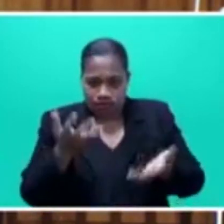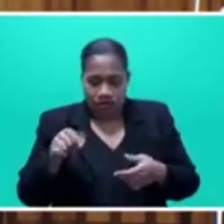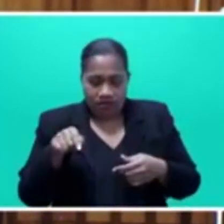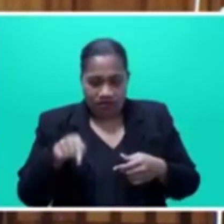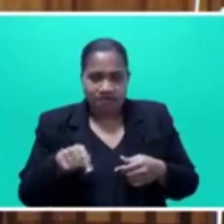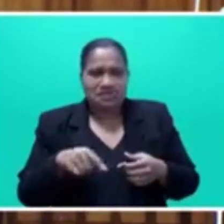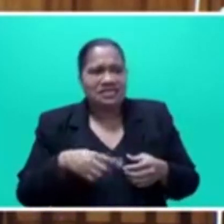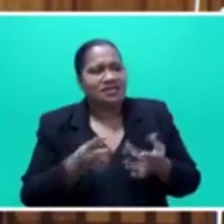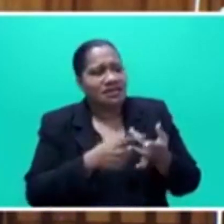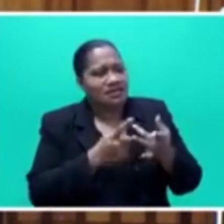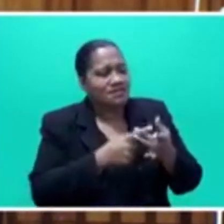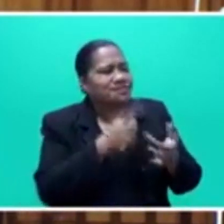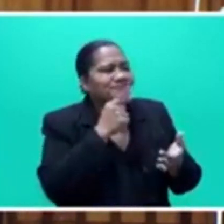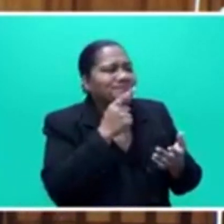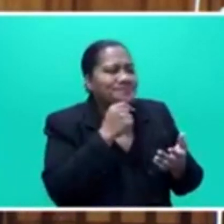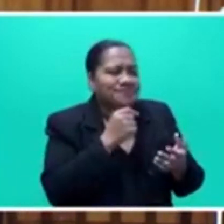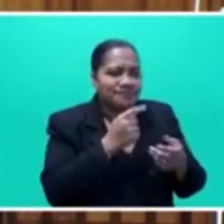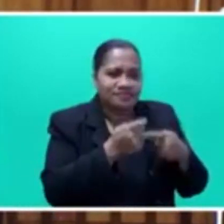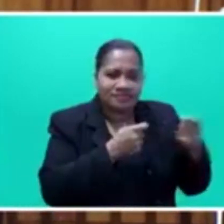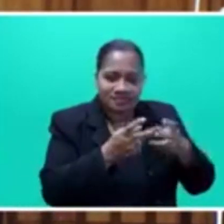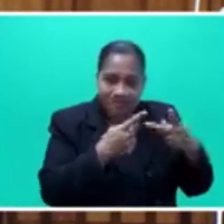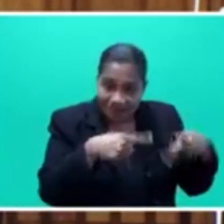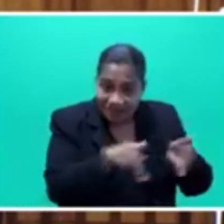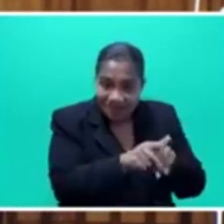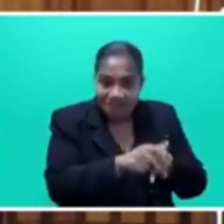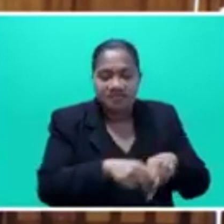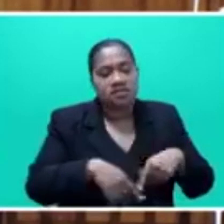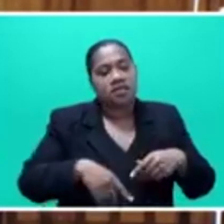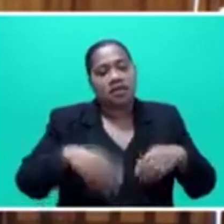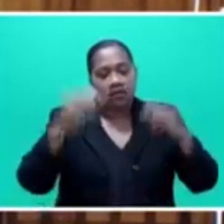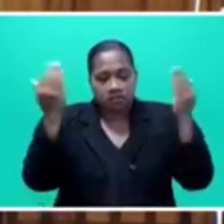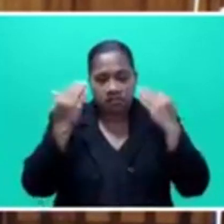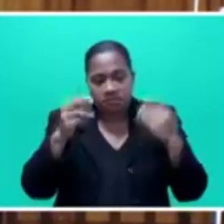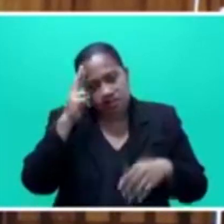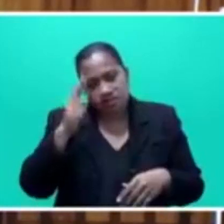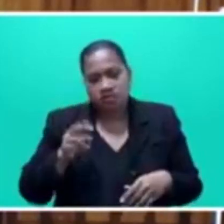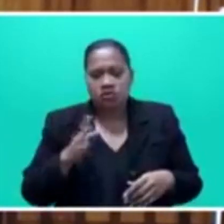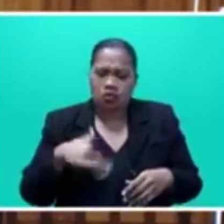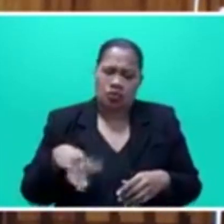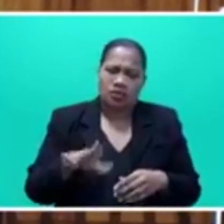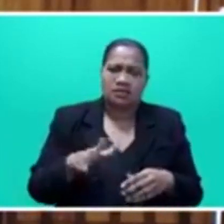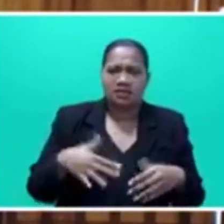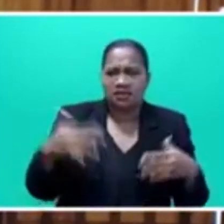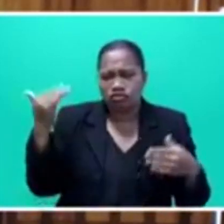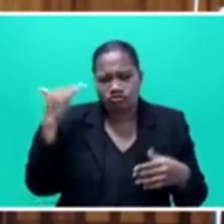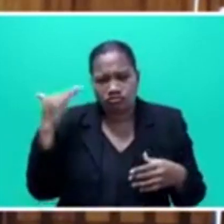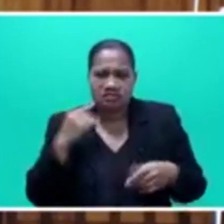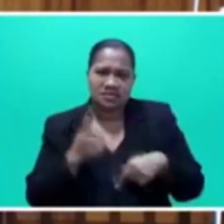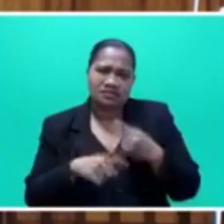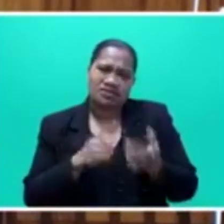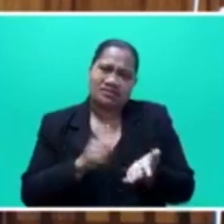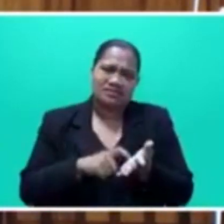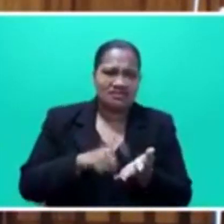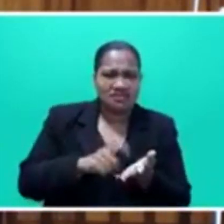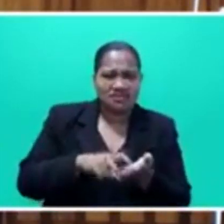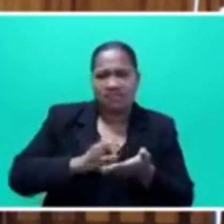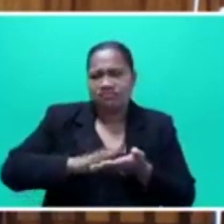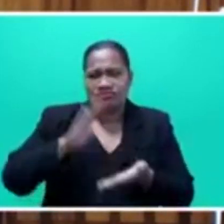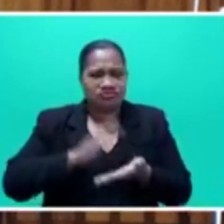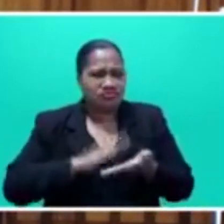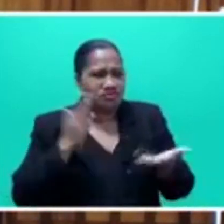market rates. Mr. Speaker, sir, all this noise about debt rising to $8 billion has to be carefully assessed. When you take a